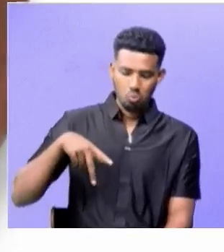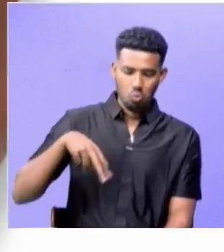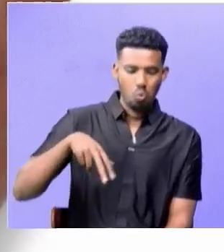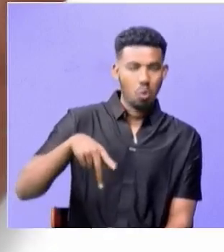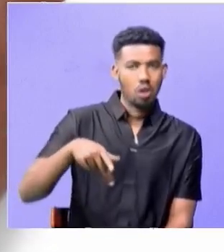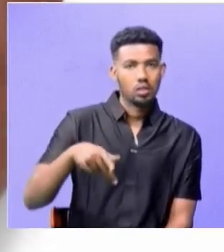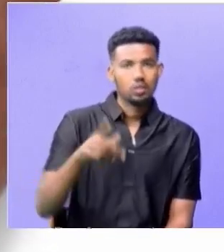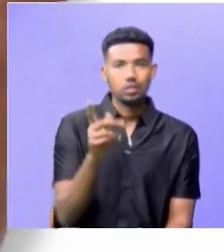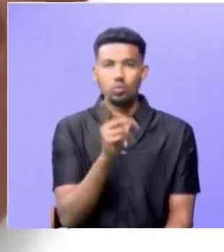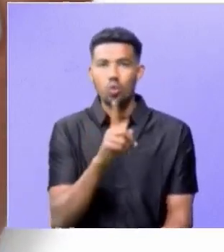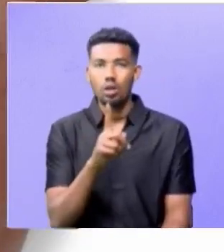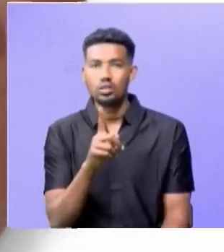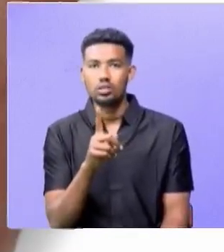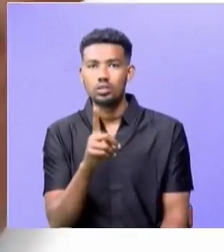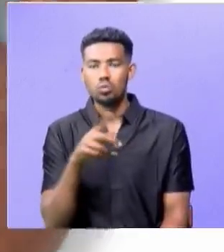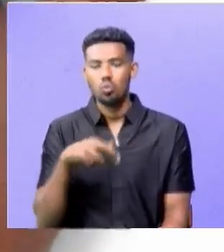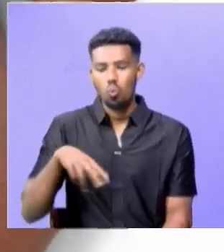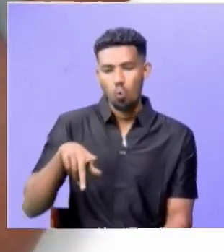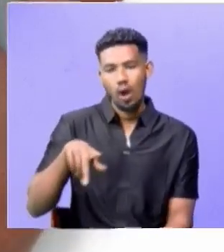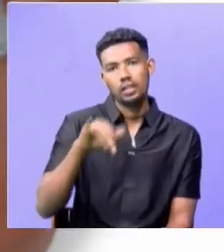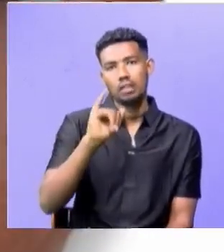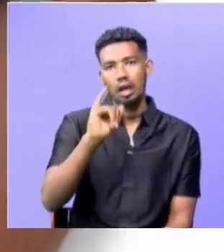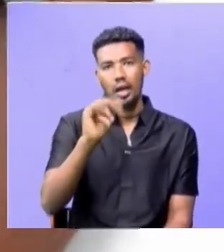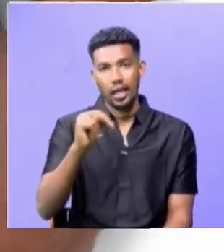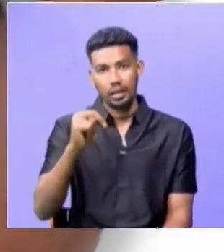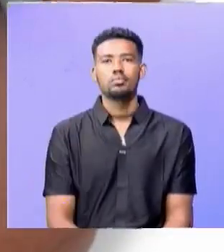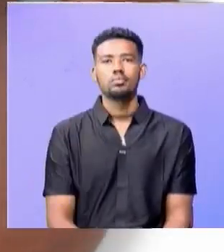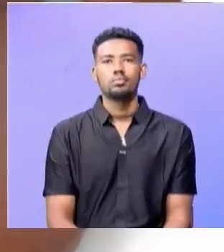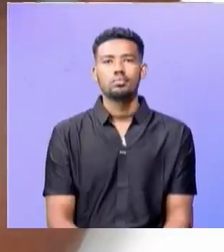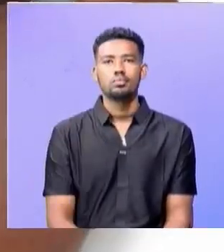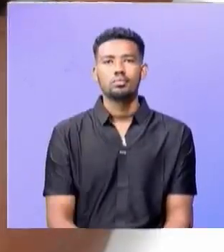Let us change. Walking.